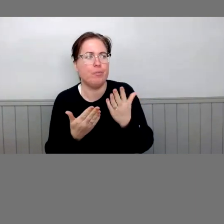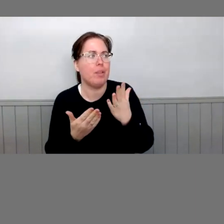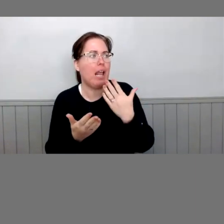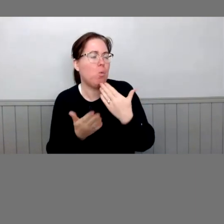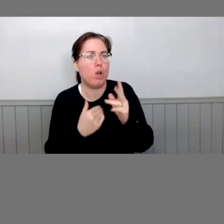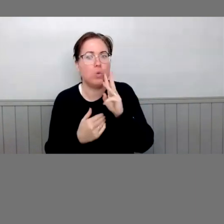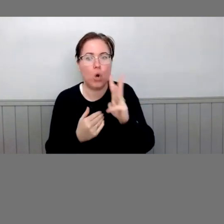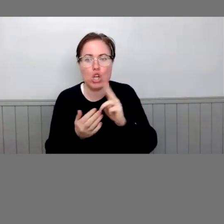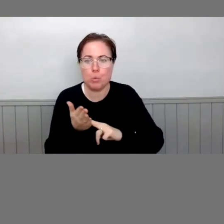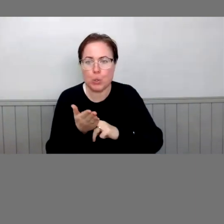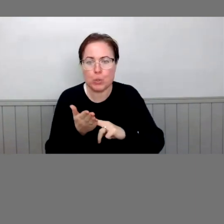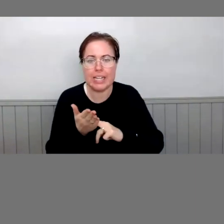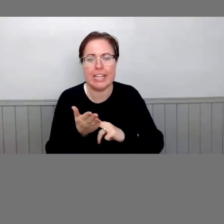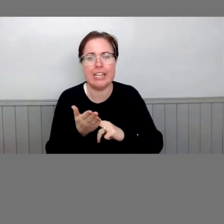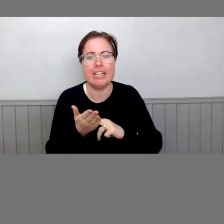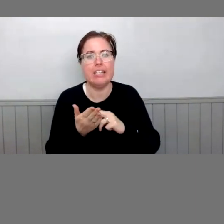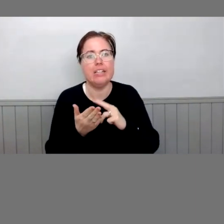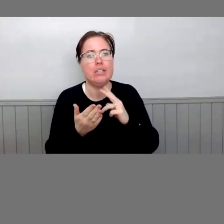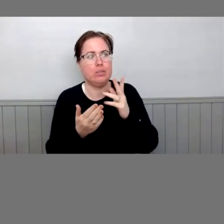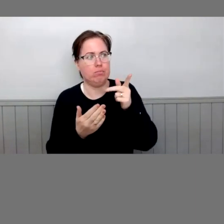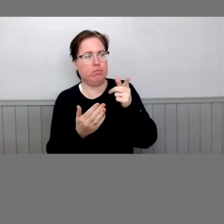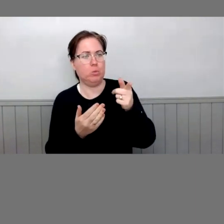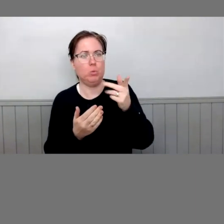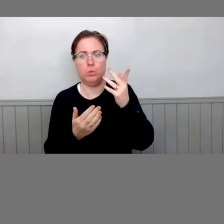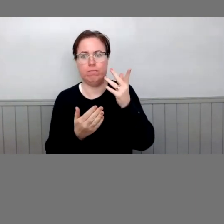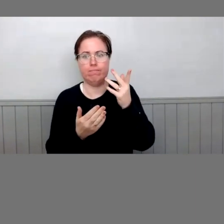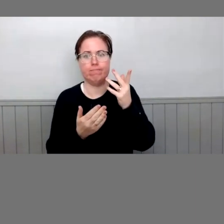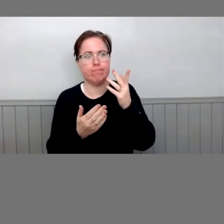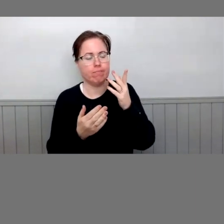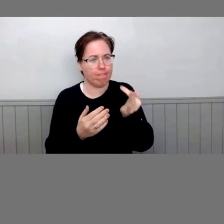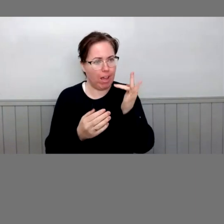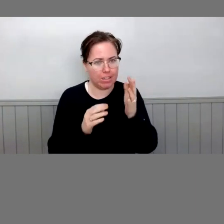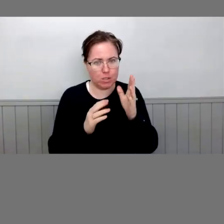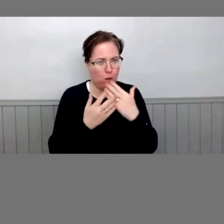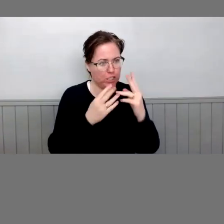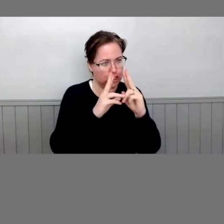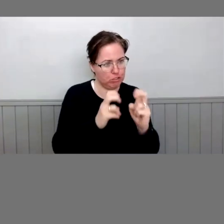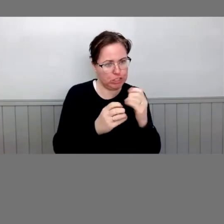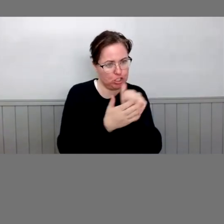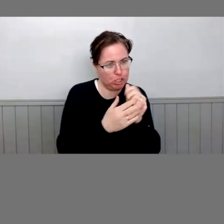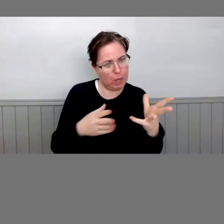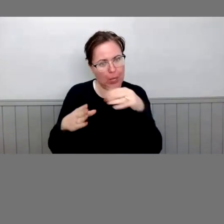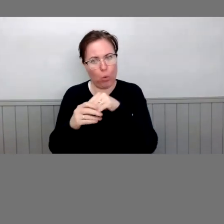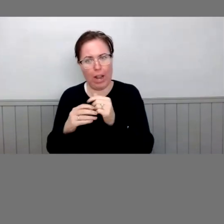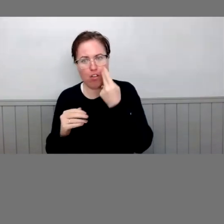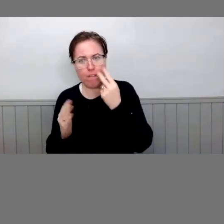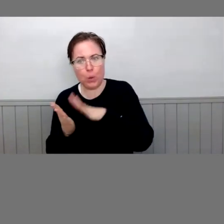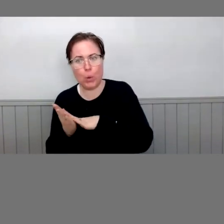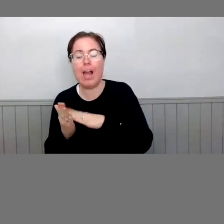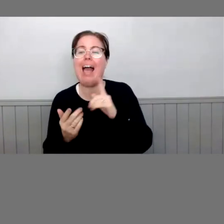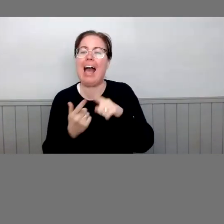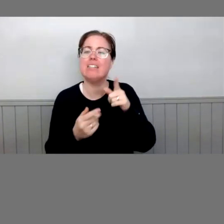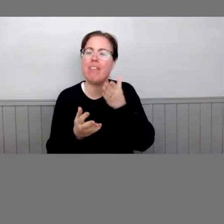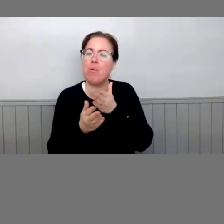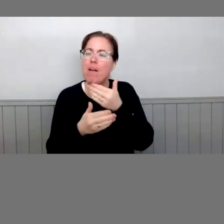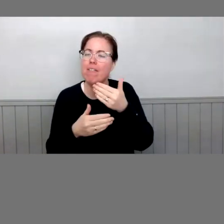using to actually identify the studies. They were involved in the kind of conduct of it as well, in